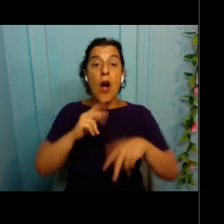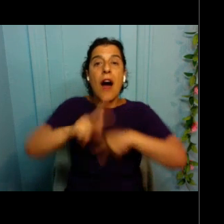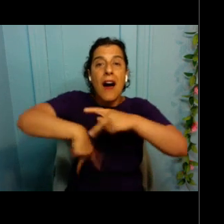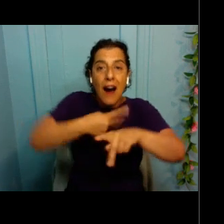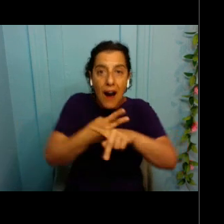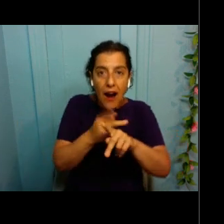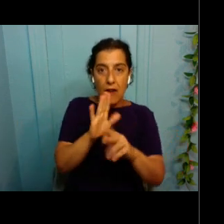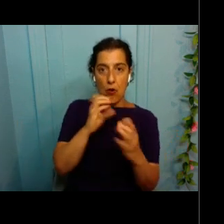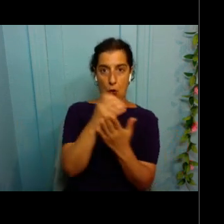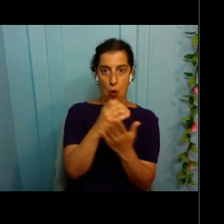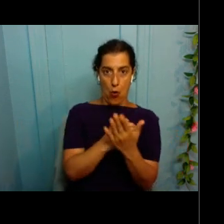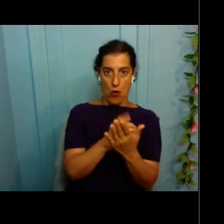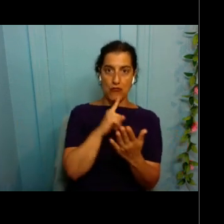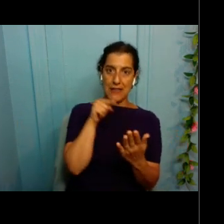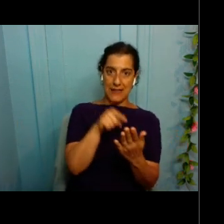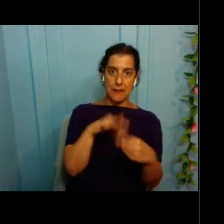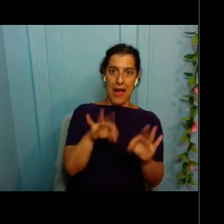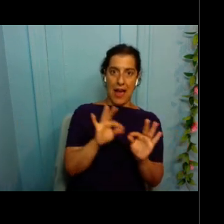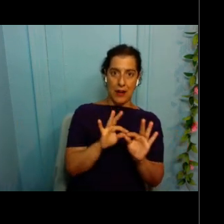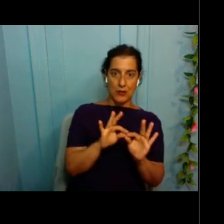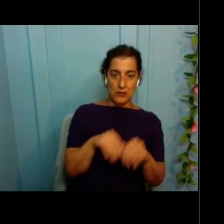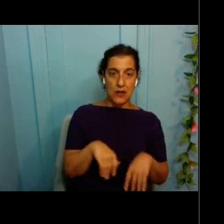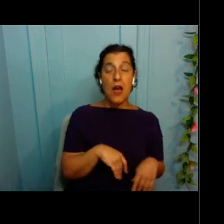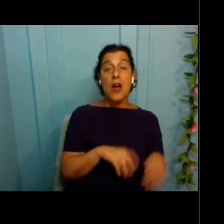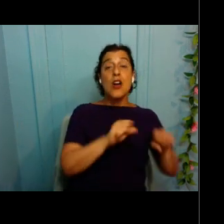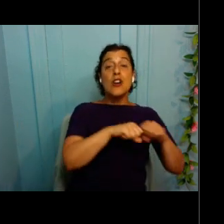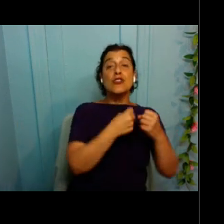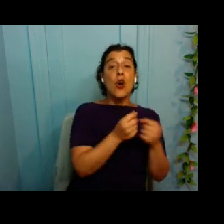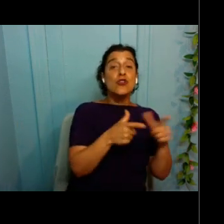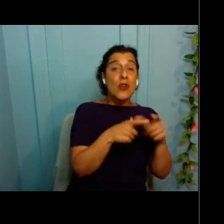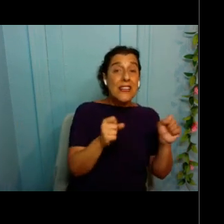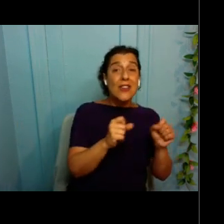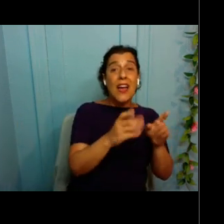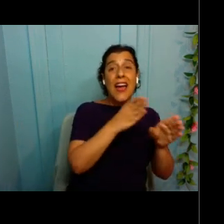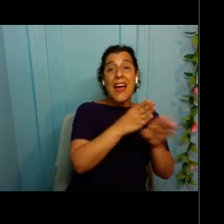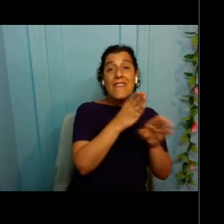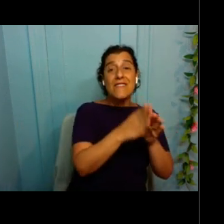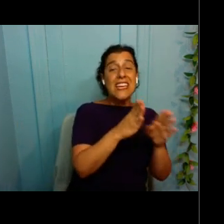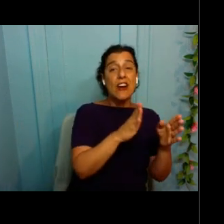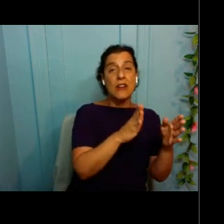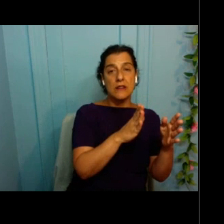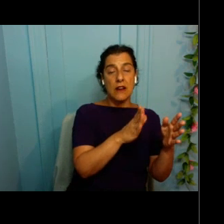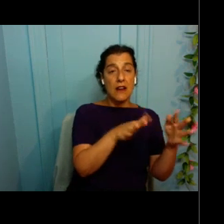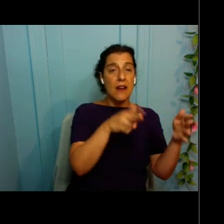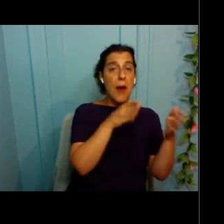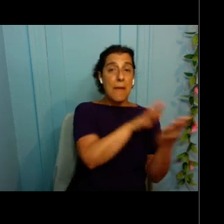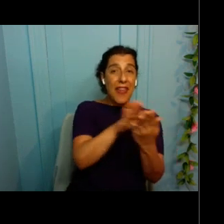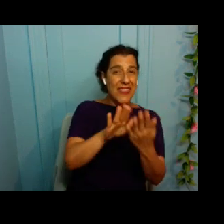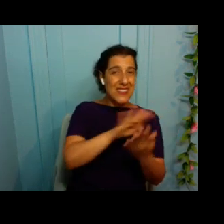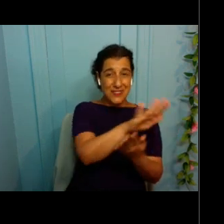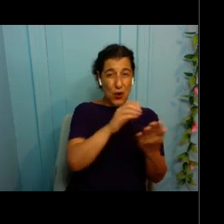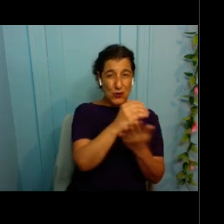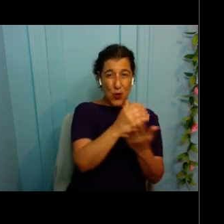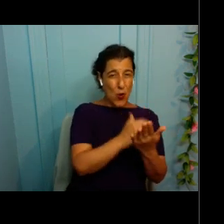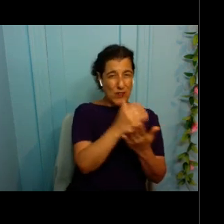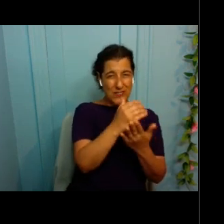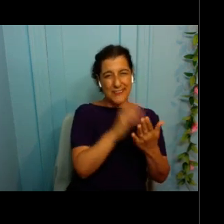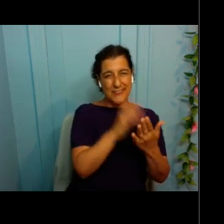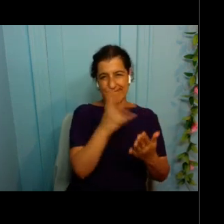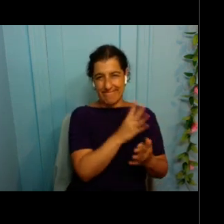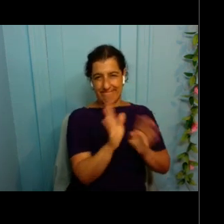started off by just ignoring sociolinguistics and field methods courses because the content